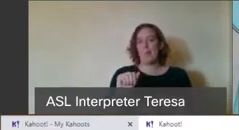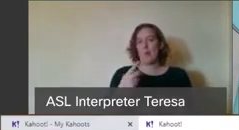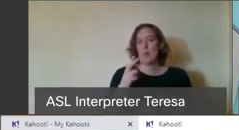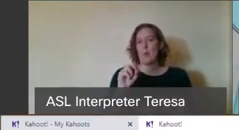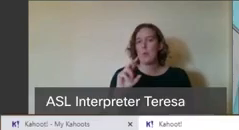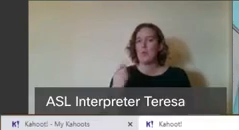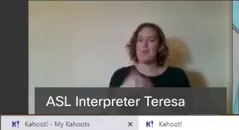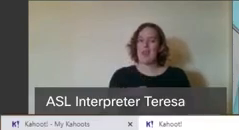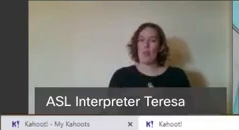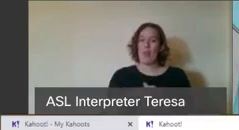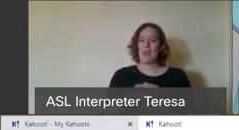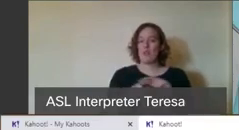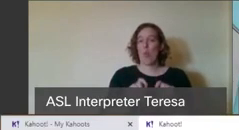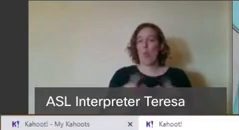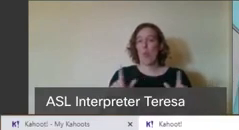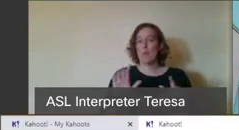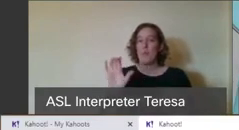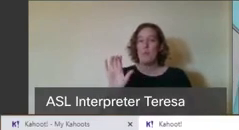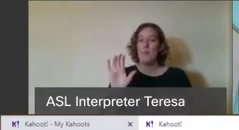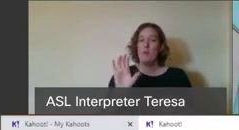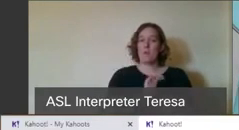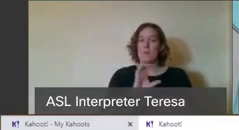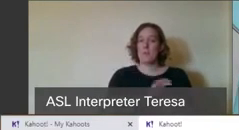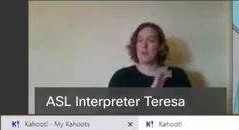just open up a web browser or use your phone and go to